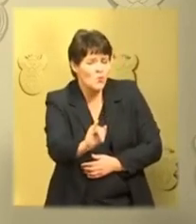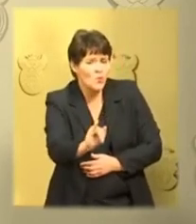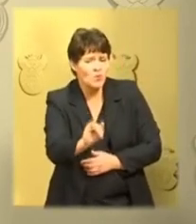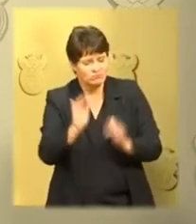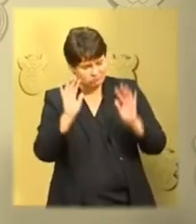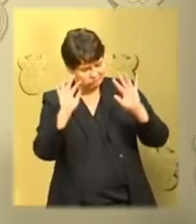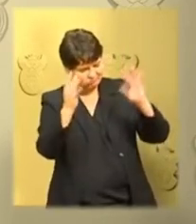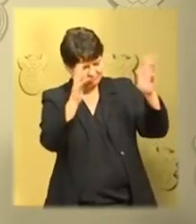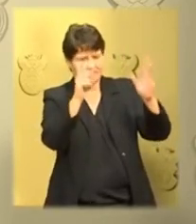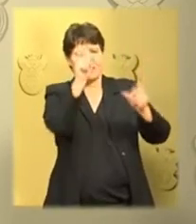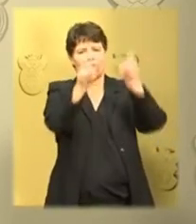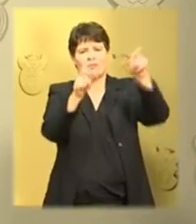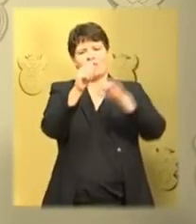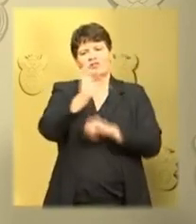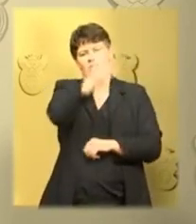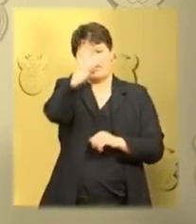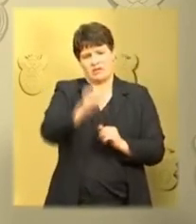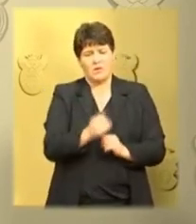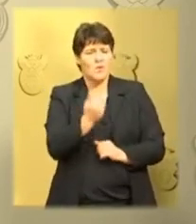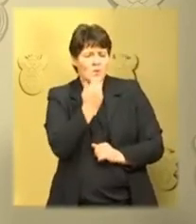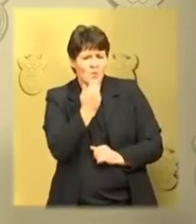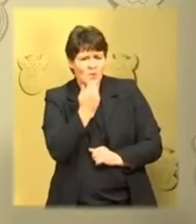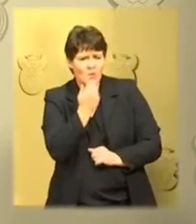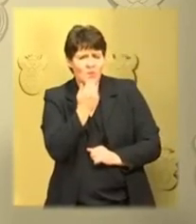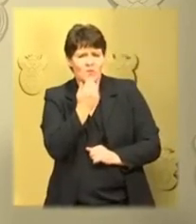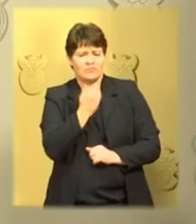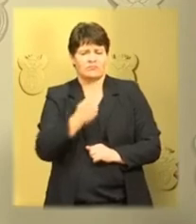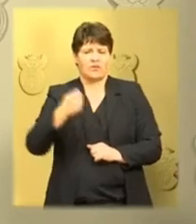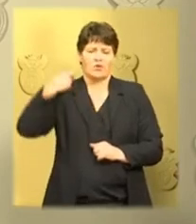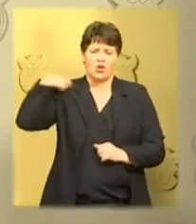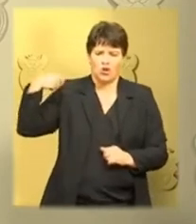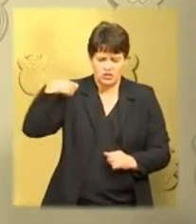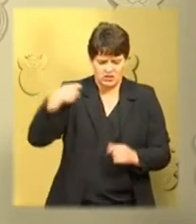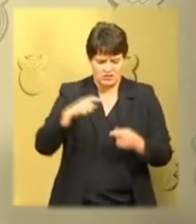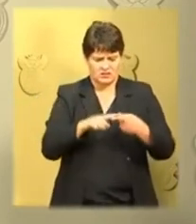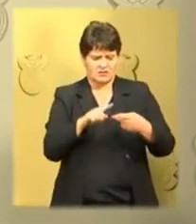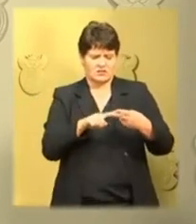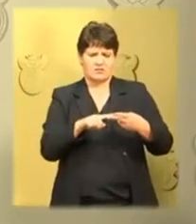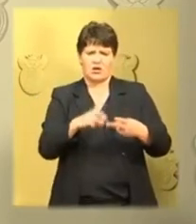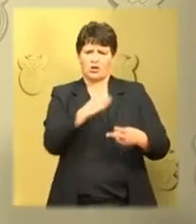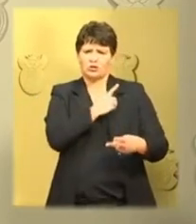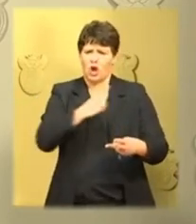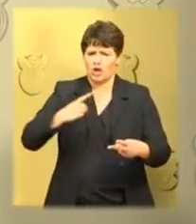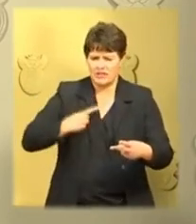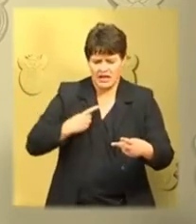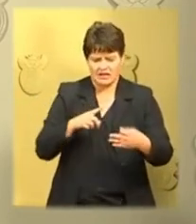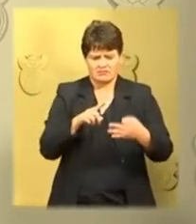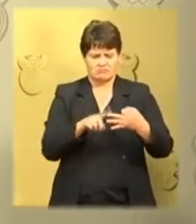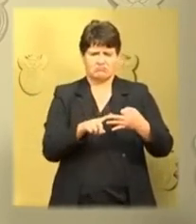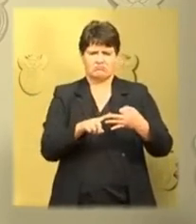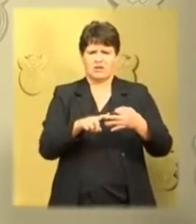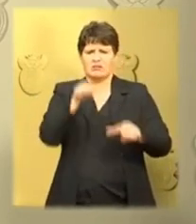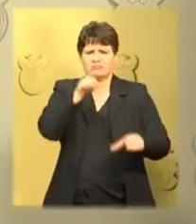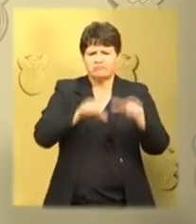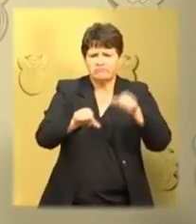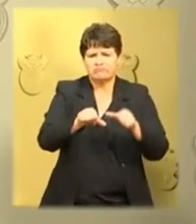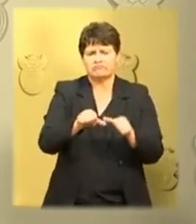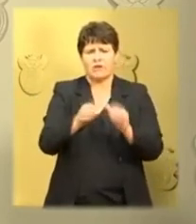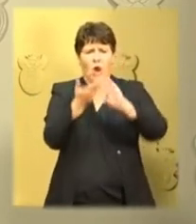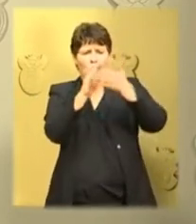them, the nurses, the doctors, the scientists, and the community screening